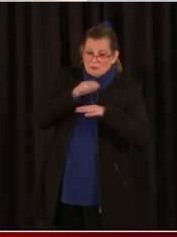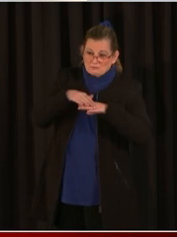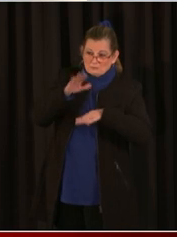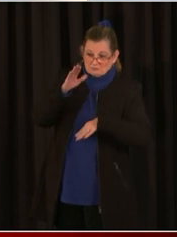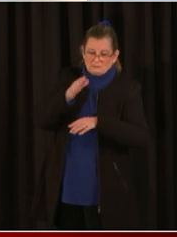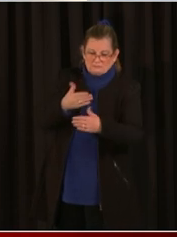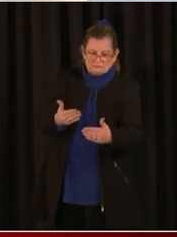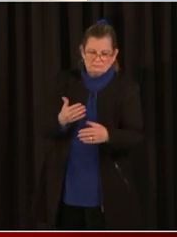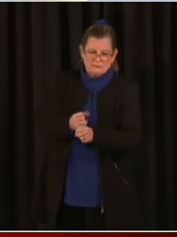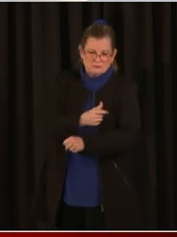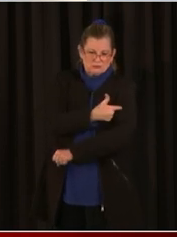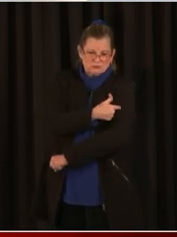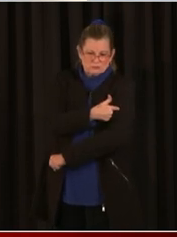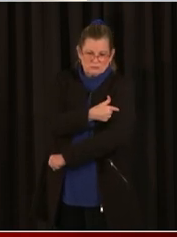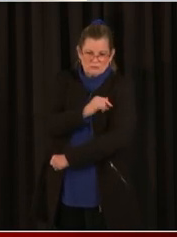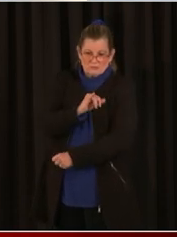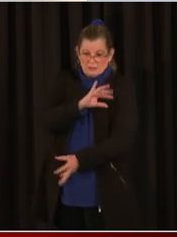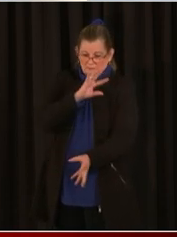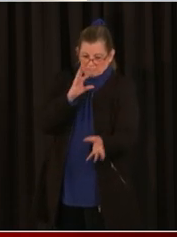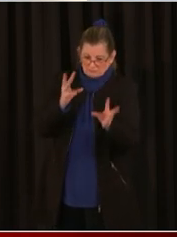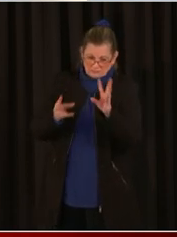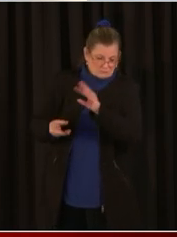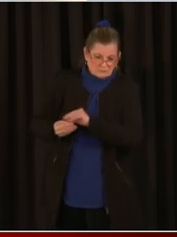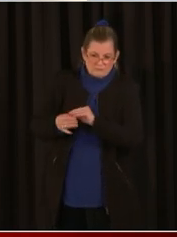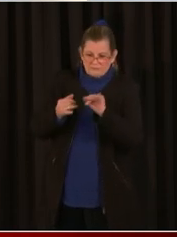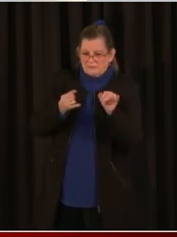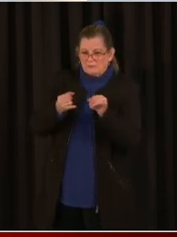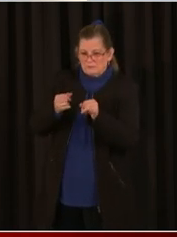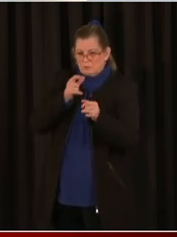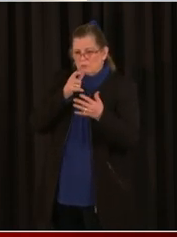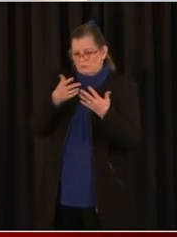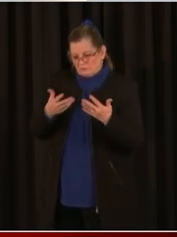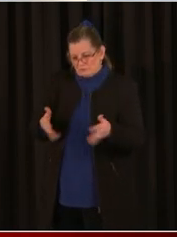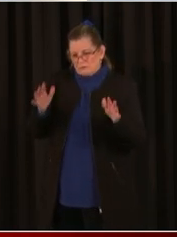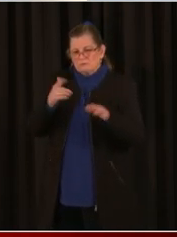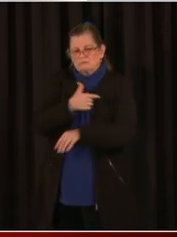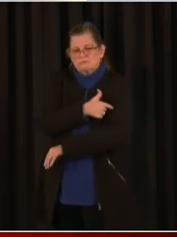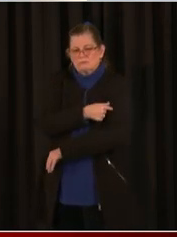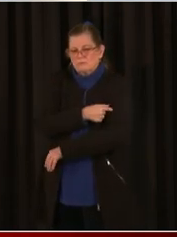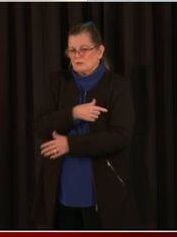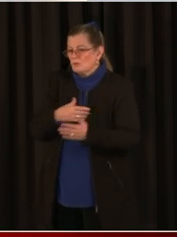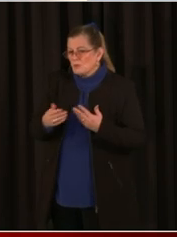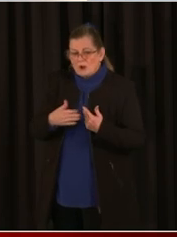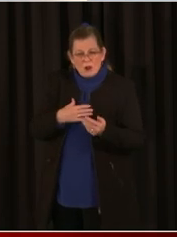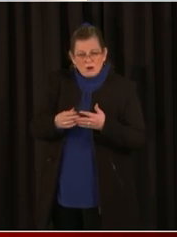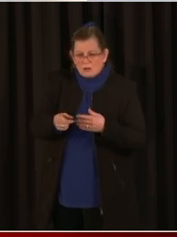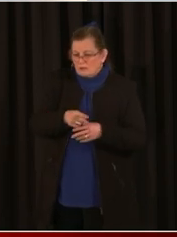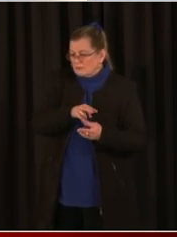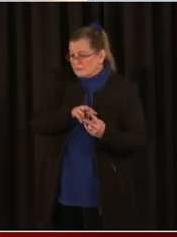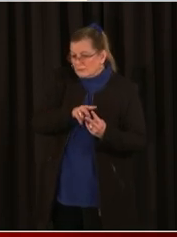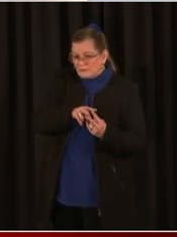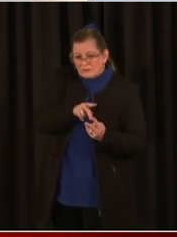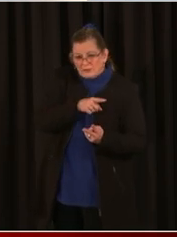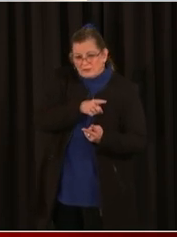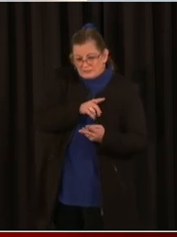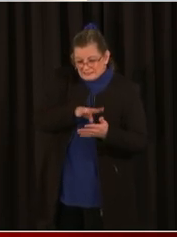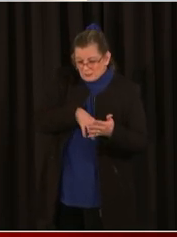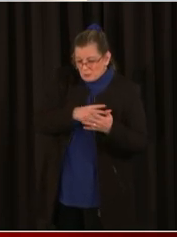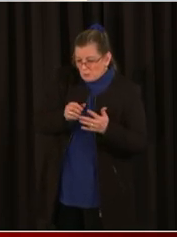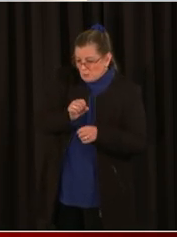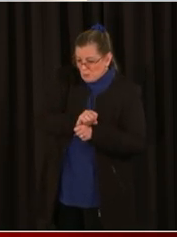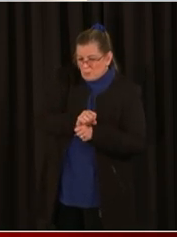vaccinated. This is the total number of individuals who have been vaccinated, regardless of whether or not they have scheduled